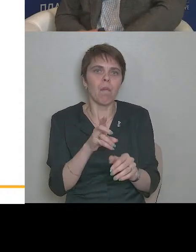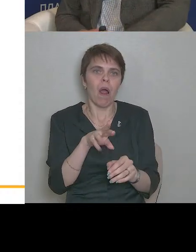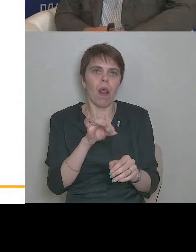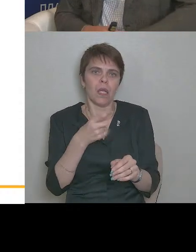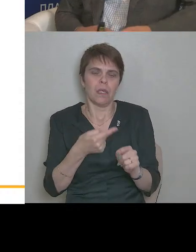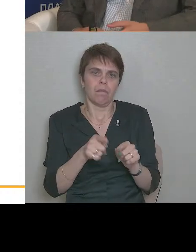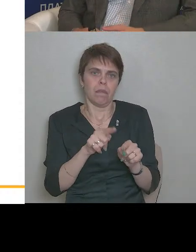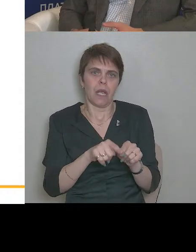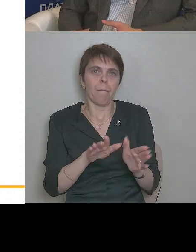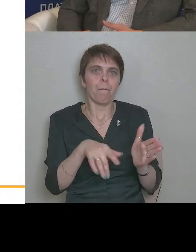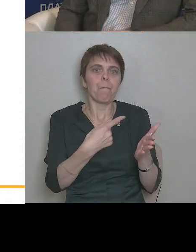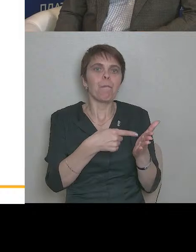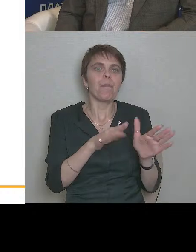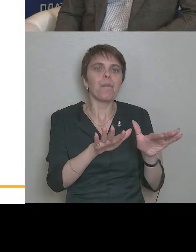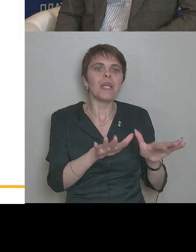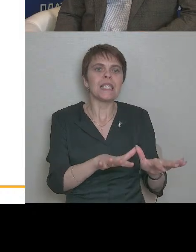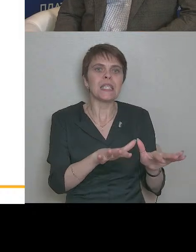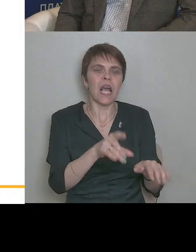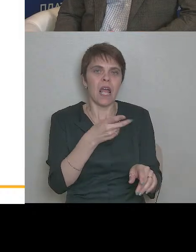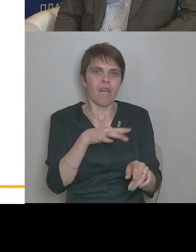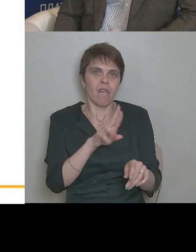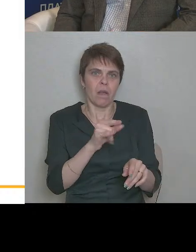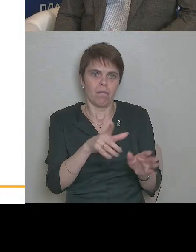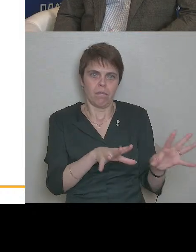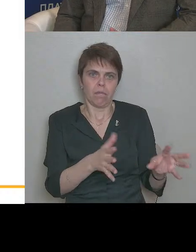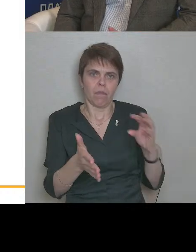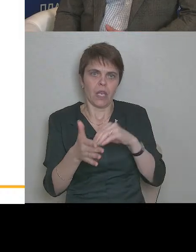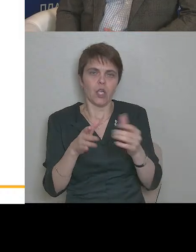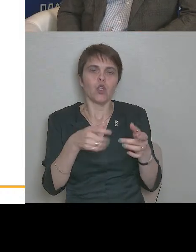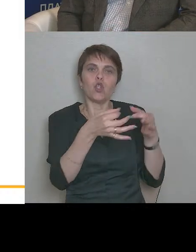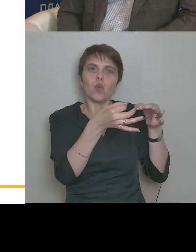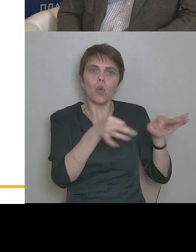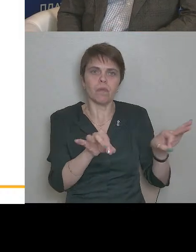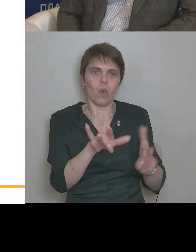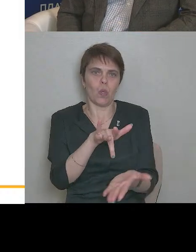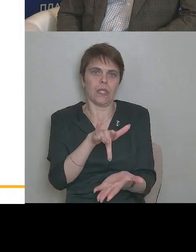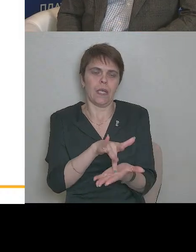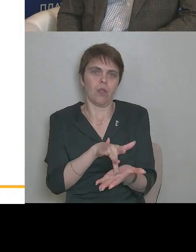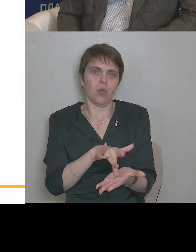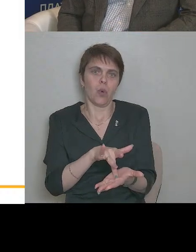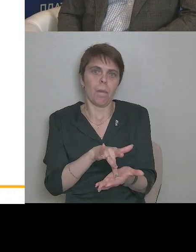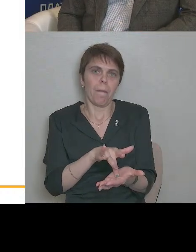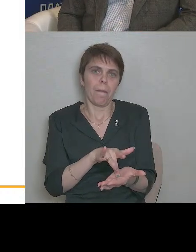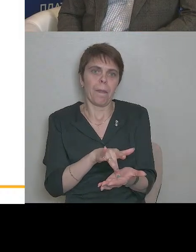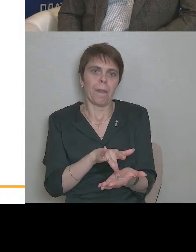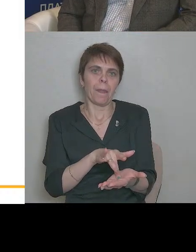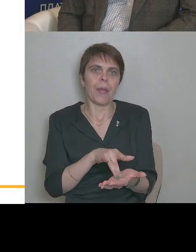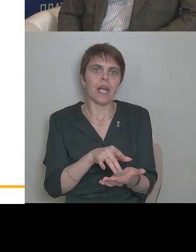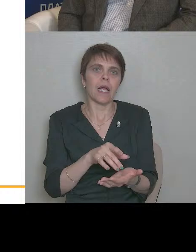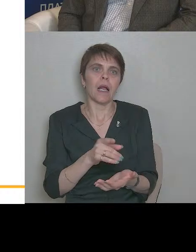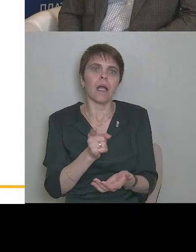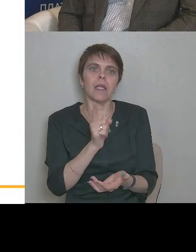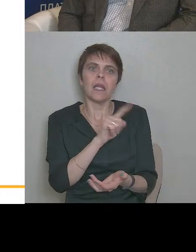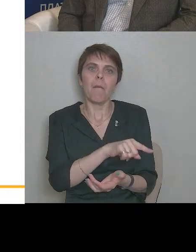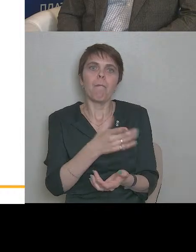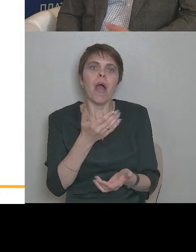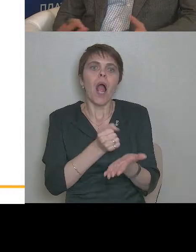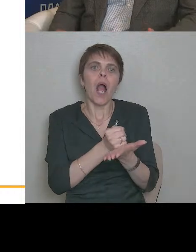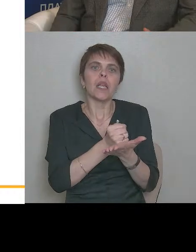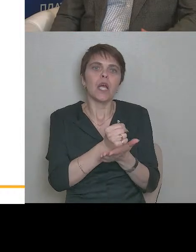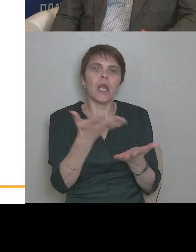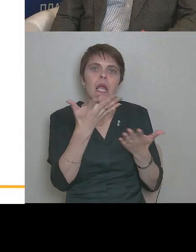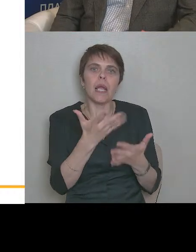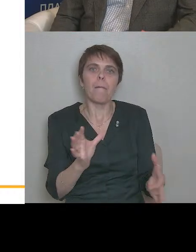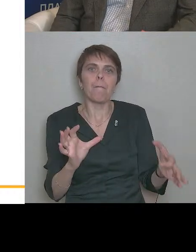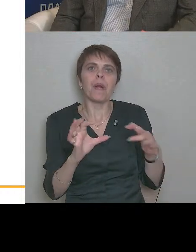they do not allow the minimum democracy when the local organizations carry out their